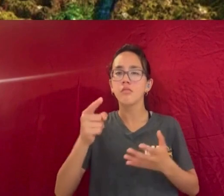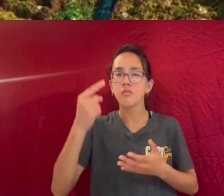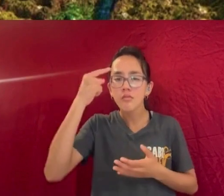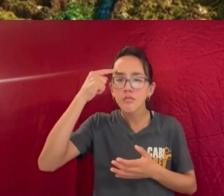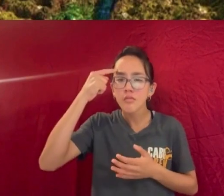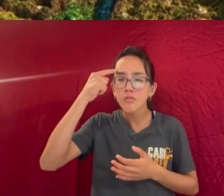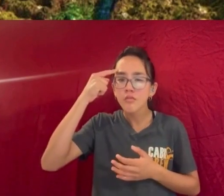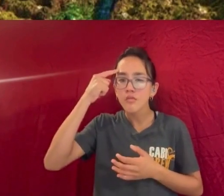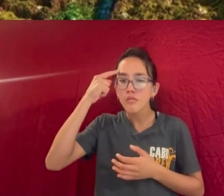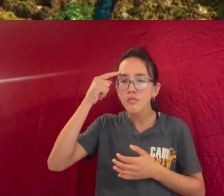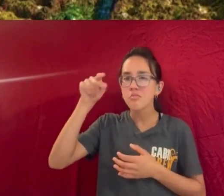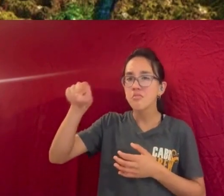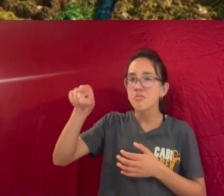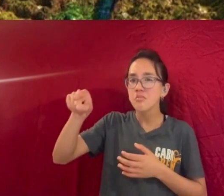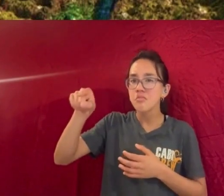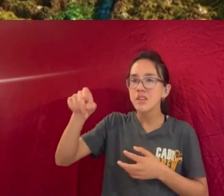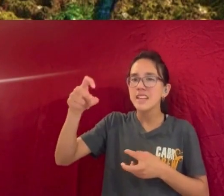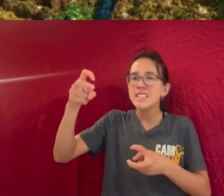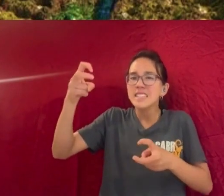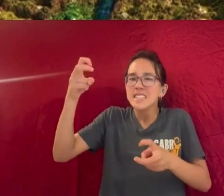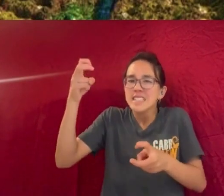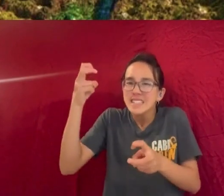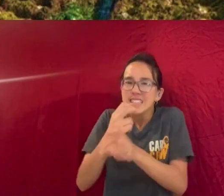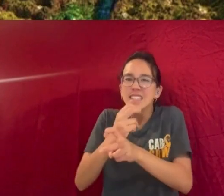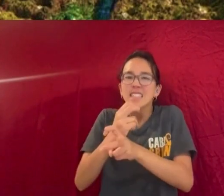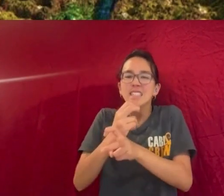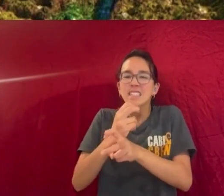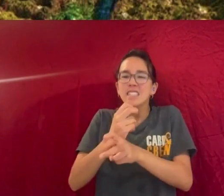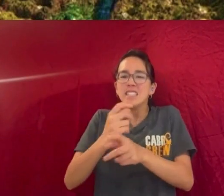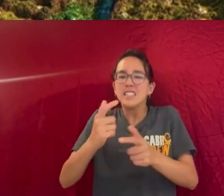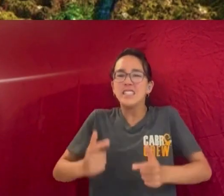What do you think makes it so extreme?